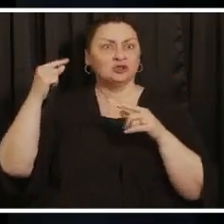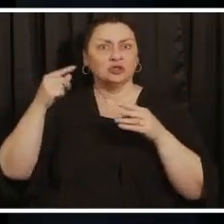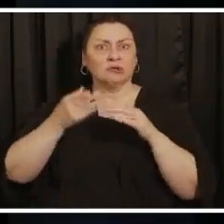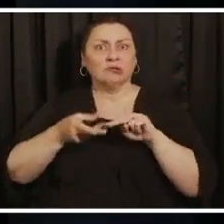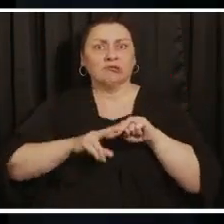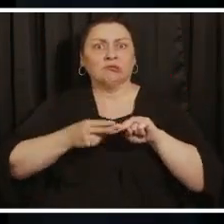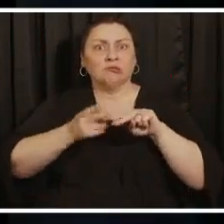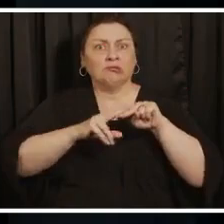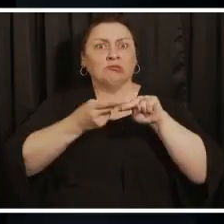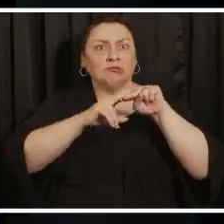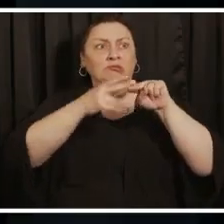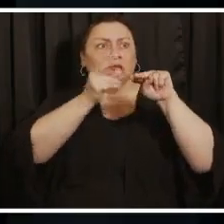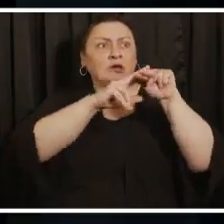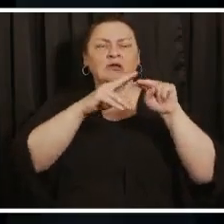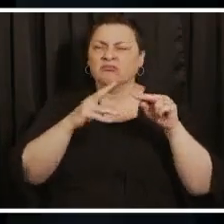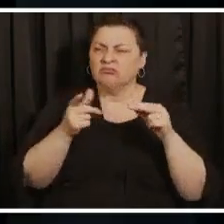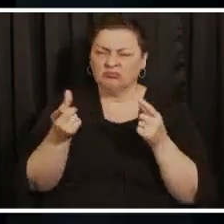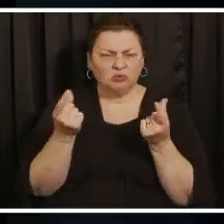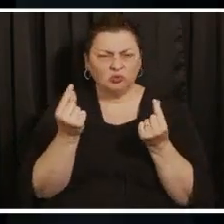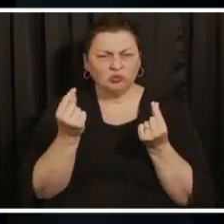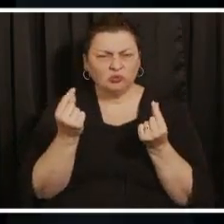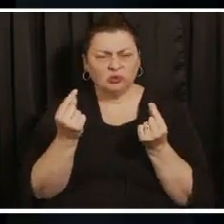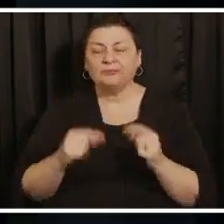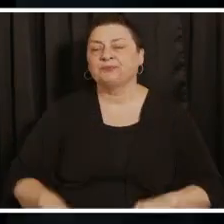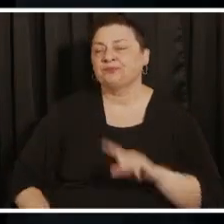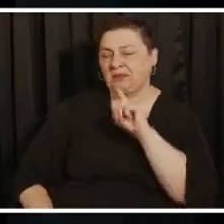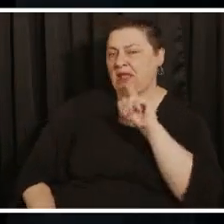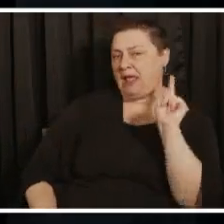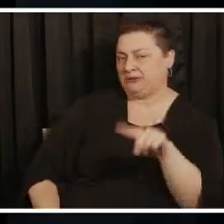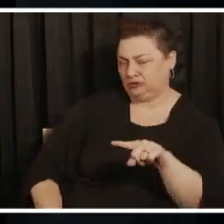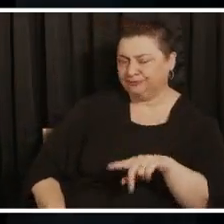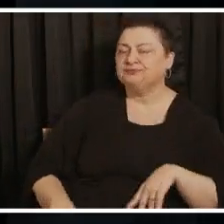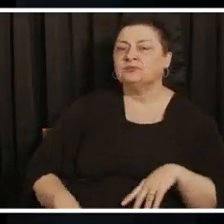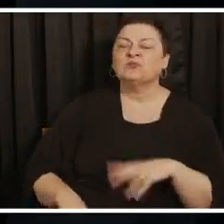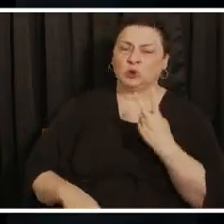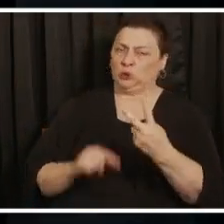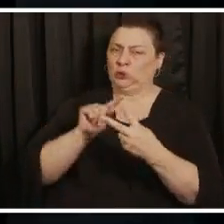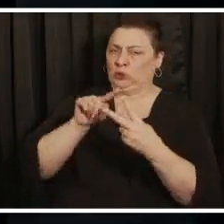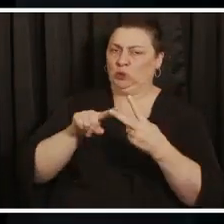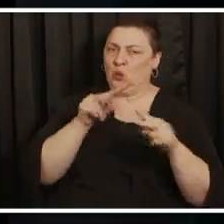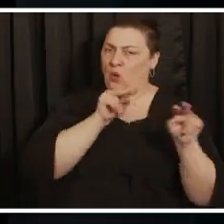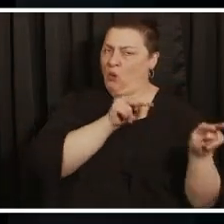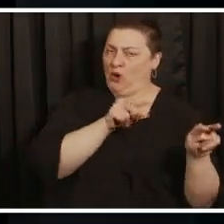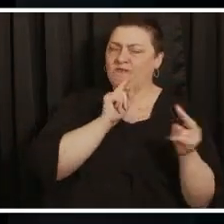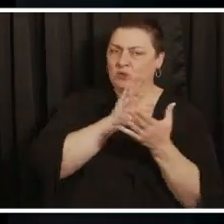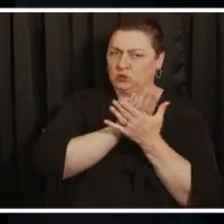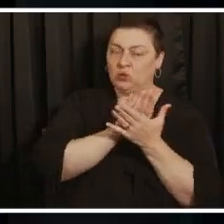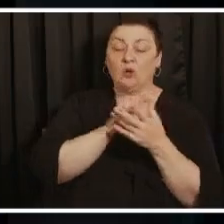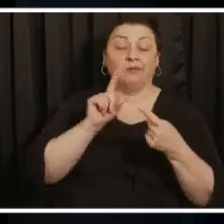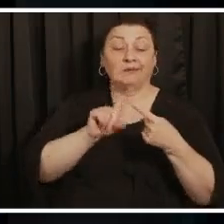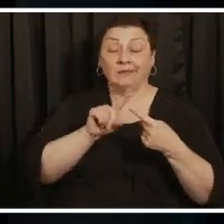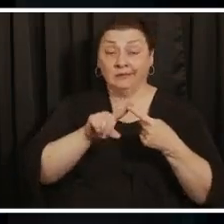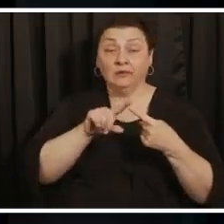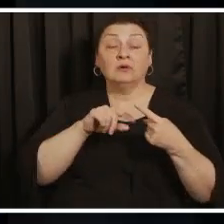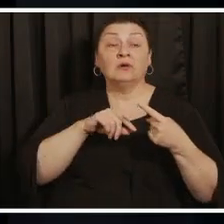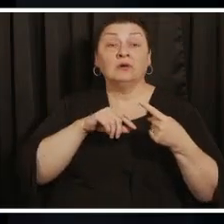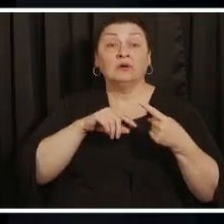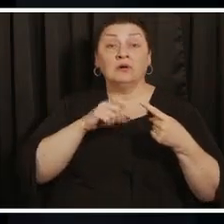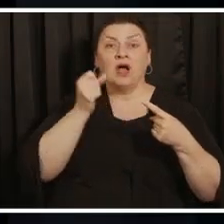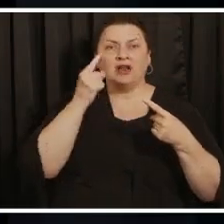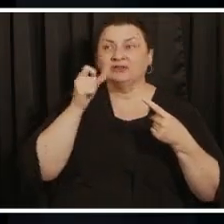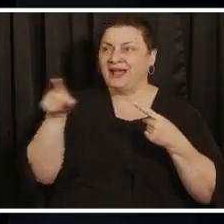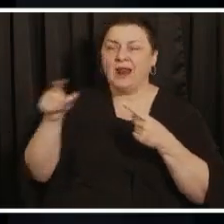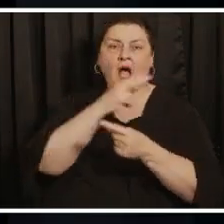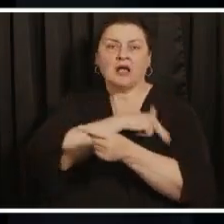decide? Well, again, there are two things that we are watching with regard to the schools. One is for people of all ages, we want to avoid overwhelming